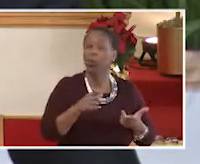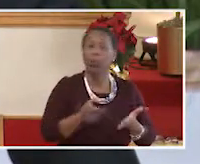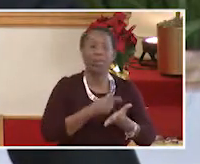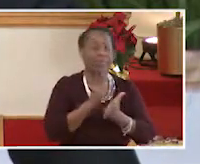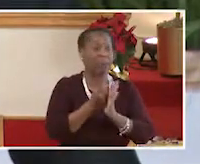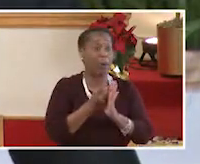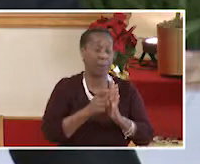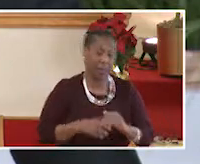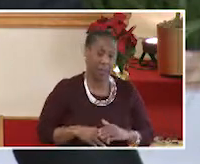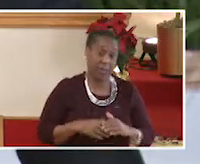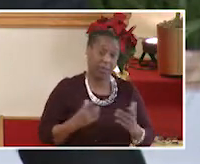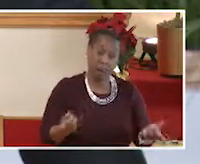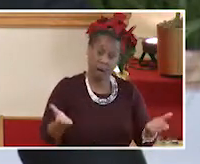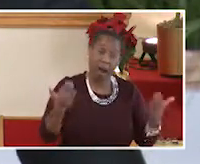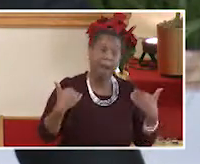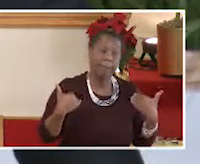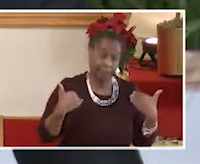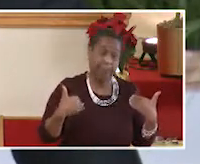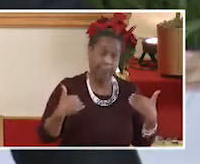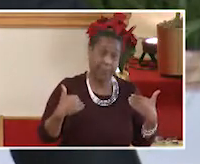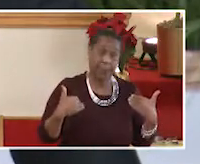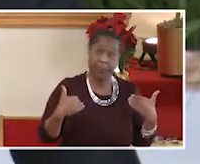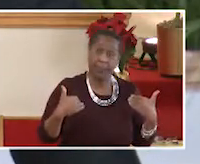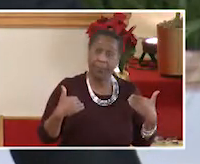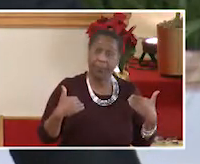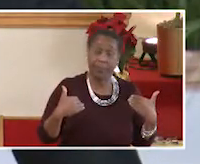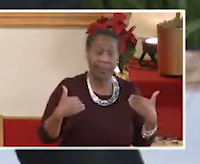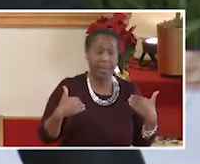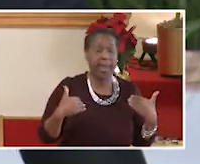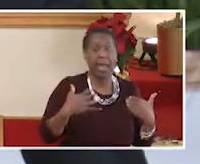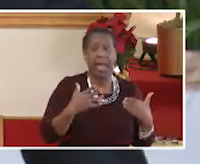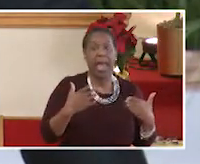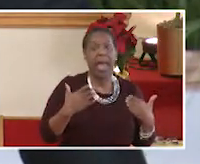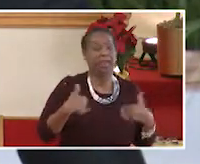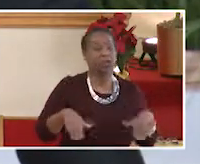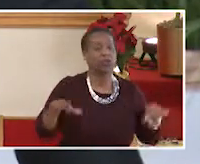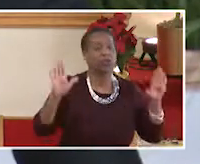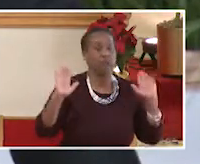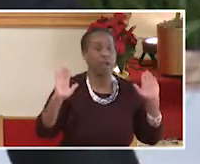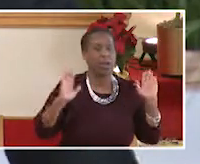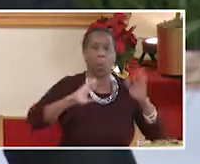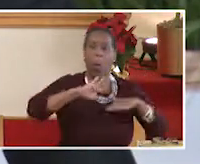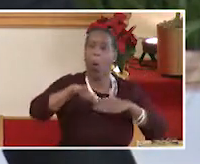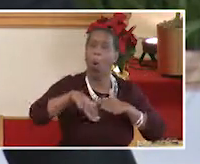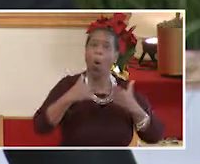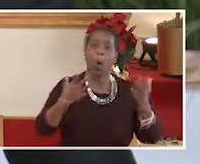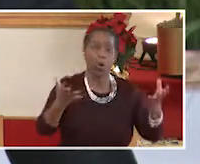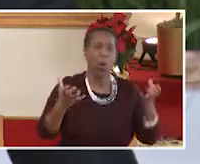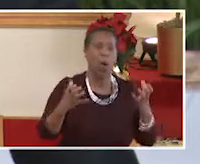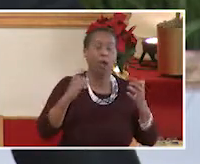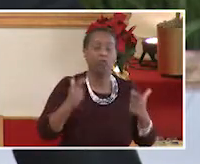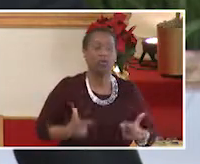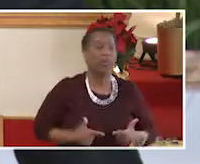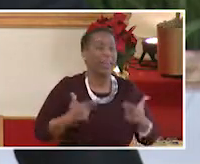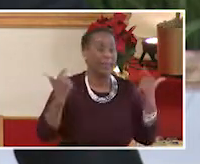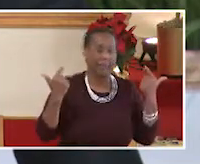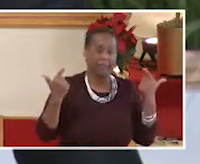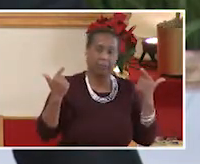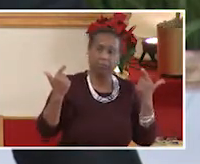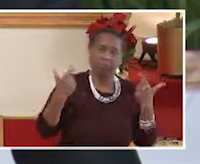moment to come and surrender all that you are to the living being of Christ